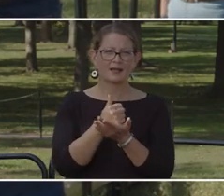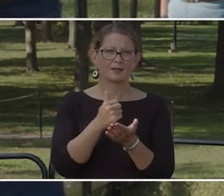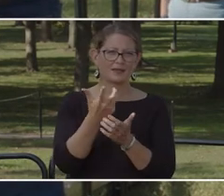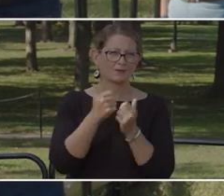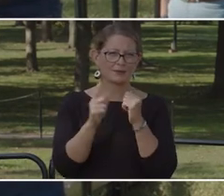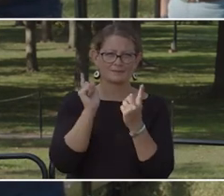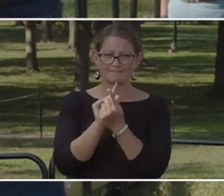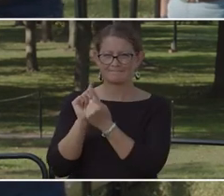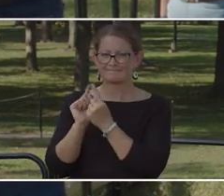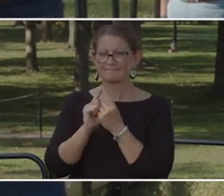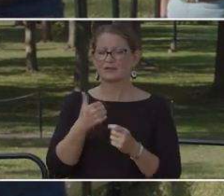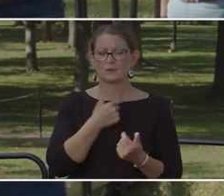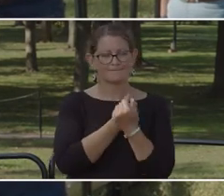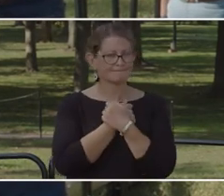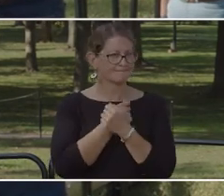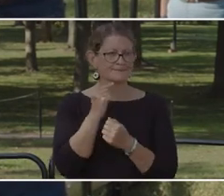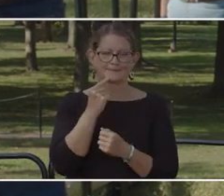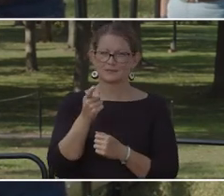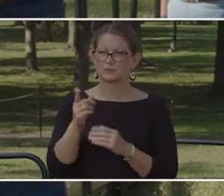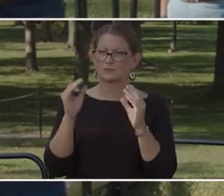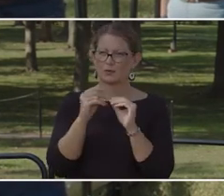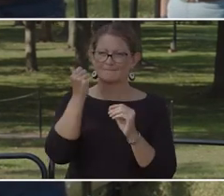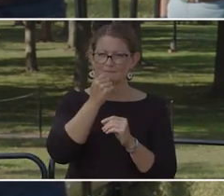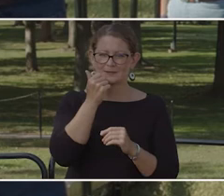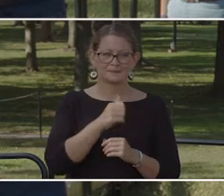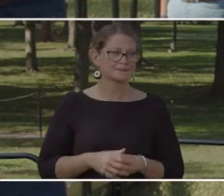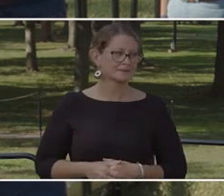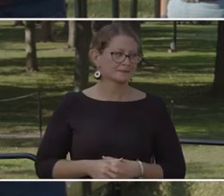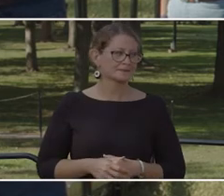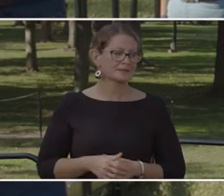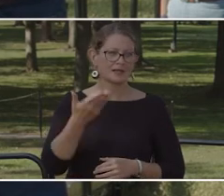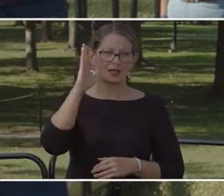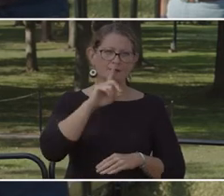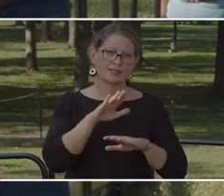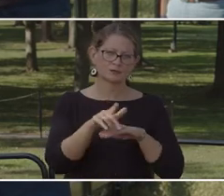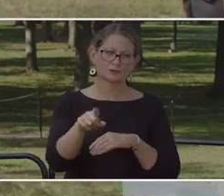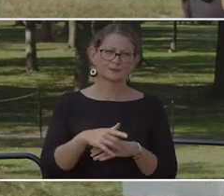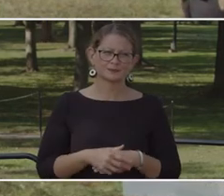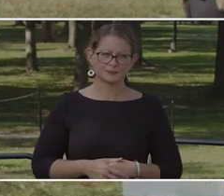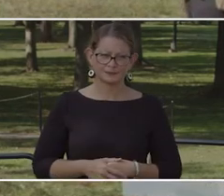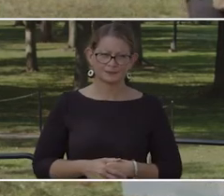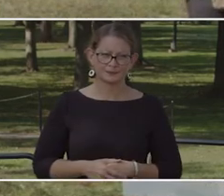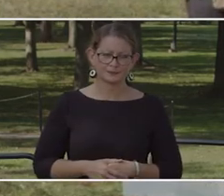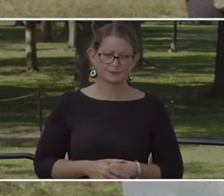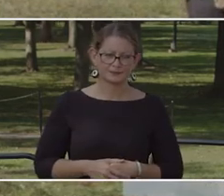met. We love you, and we miss you more every day. God bless you.